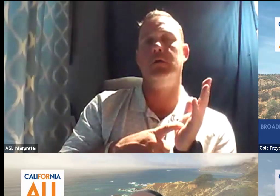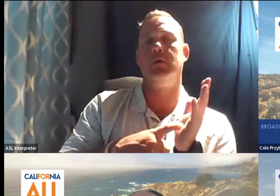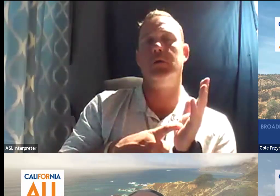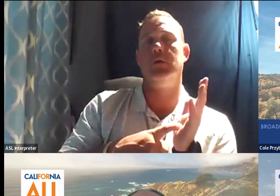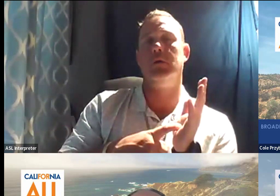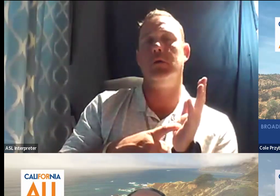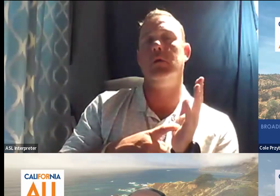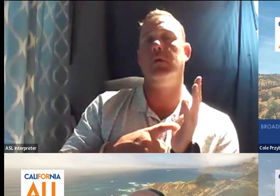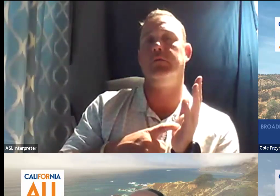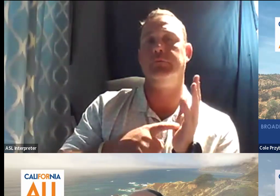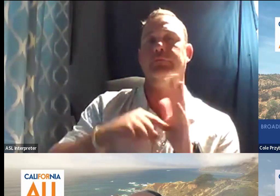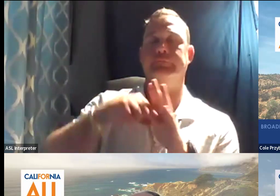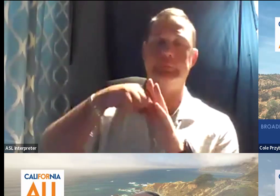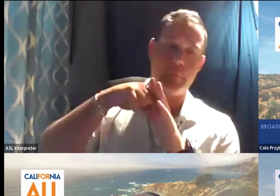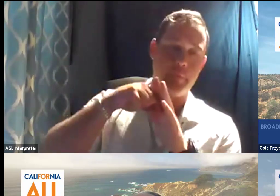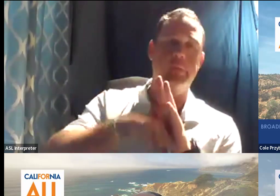the complexity